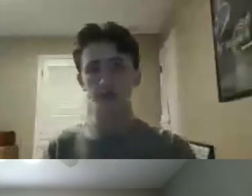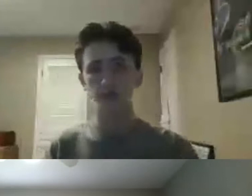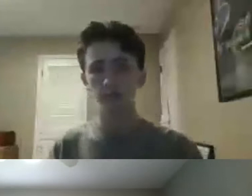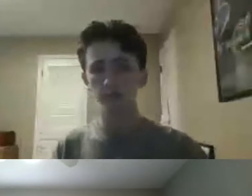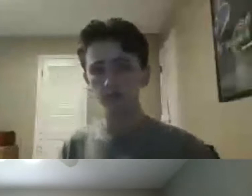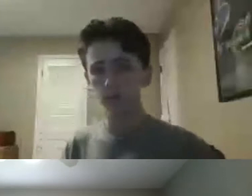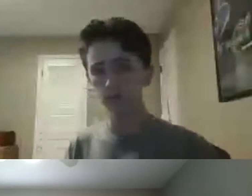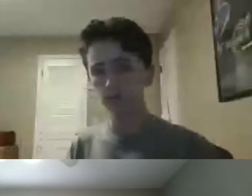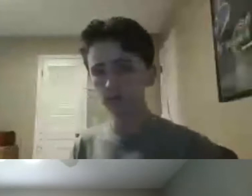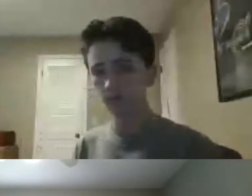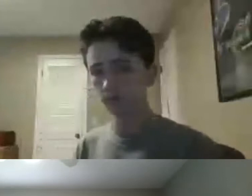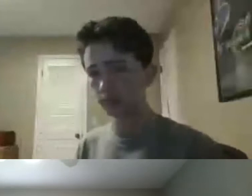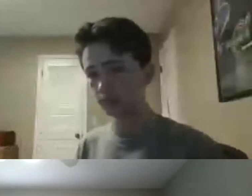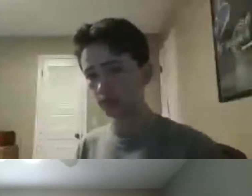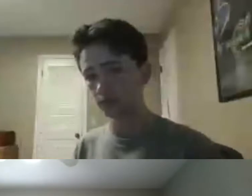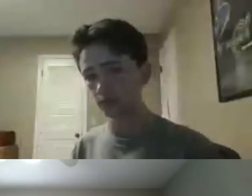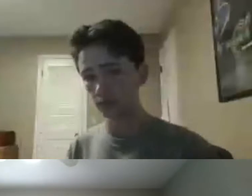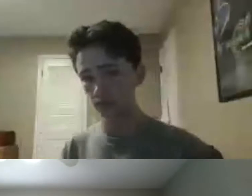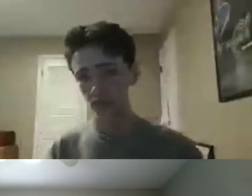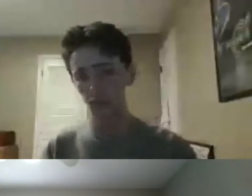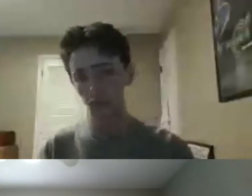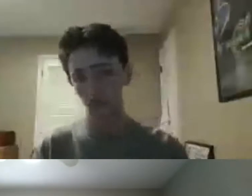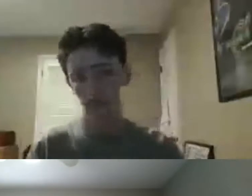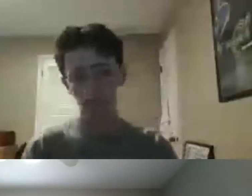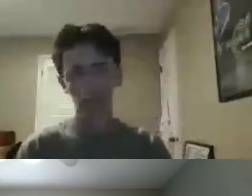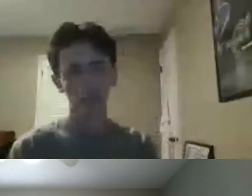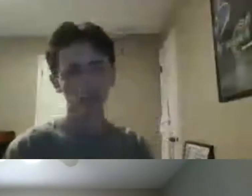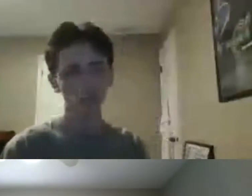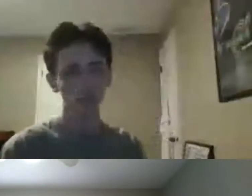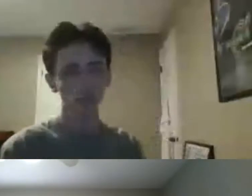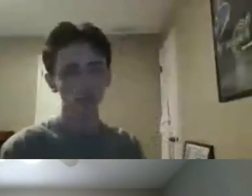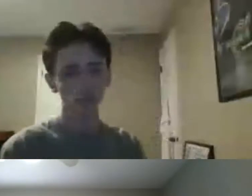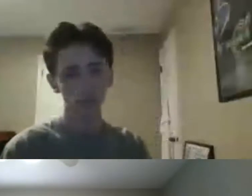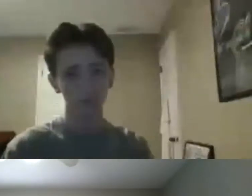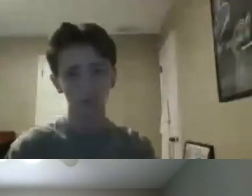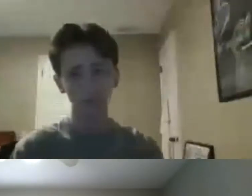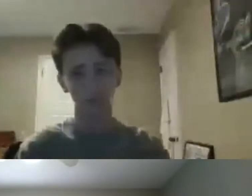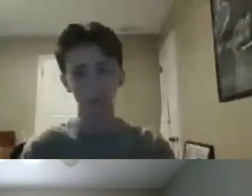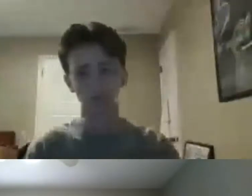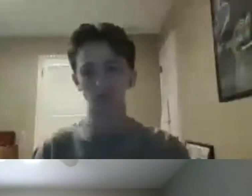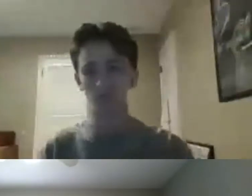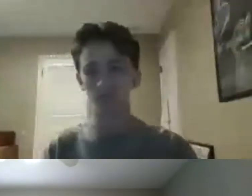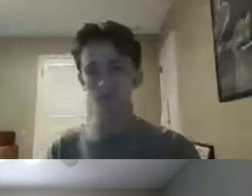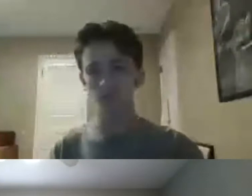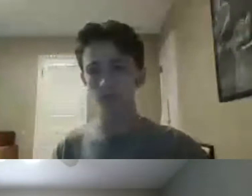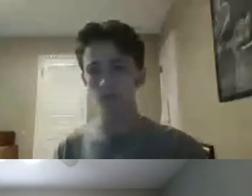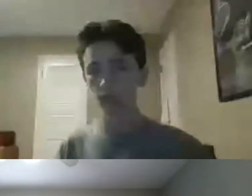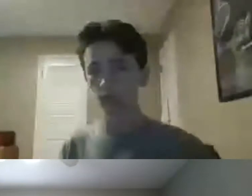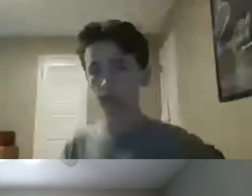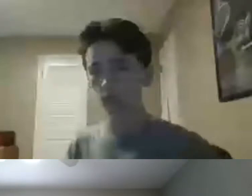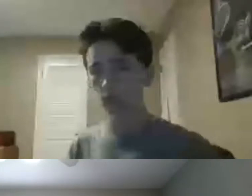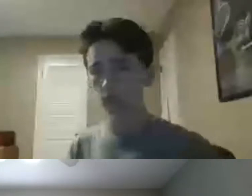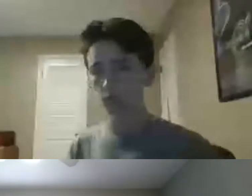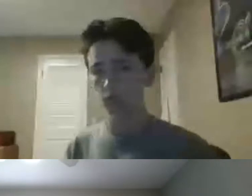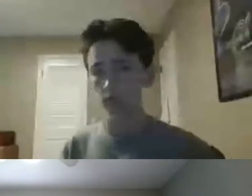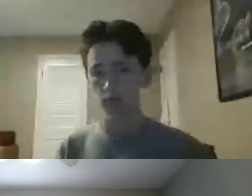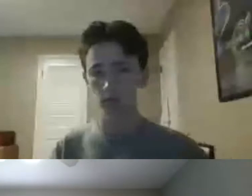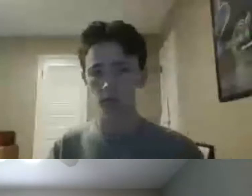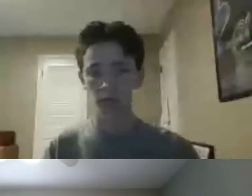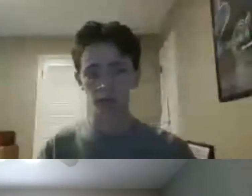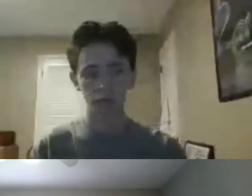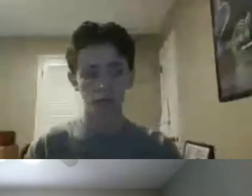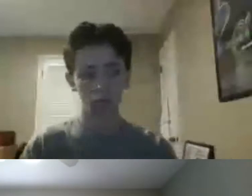Hi, I'm Soliana. I'm an incoming junior at Eastern High School in Jefferson County. And some of my goals are to